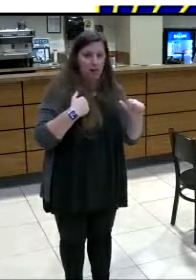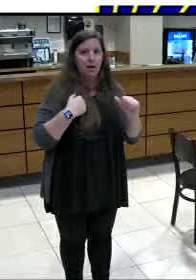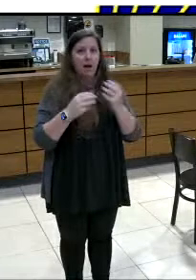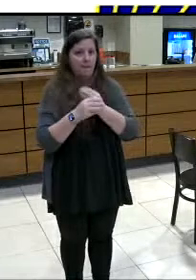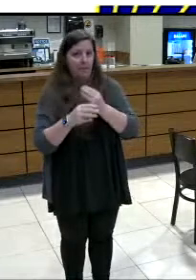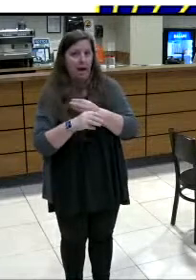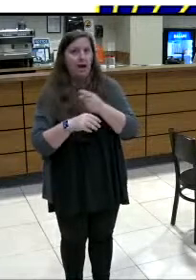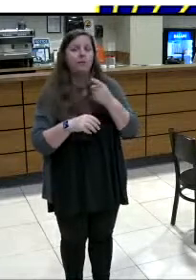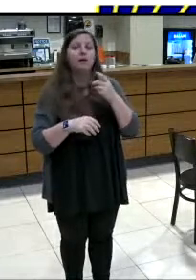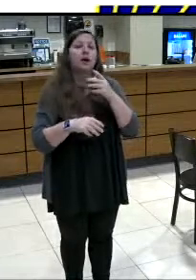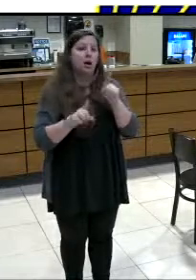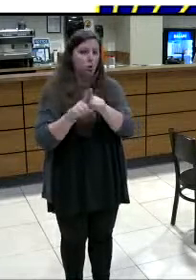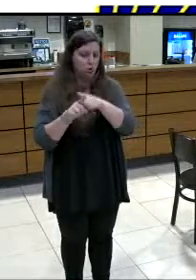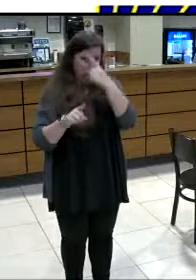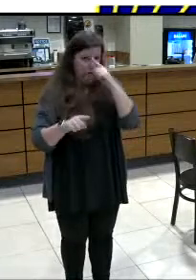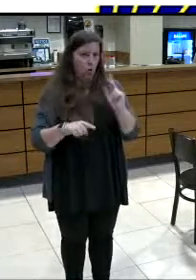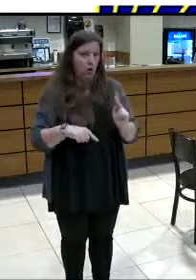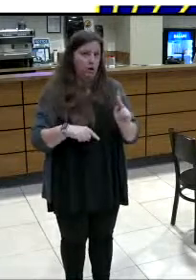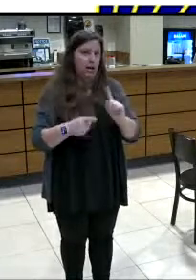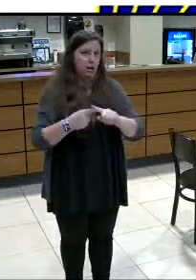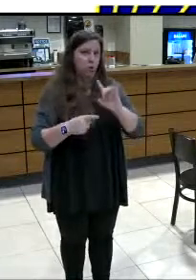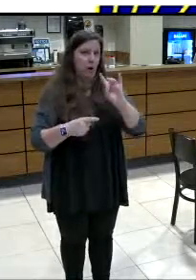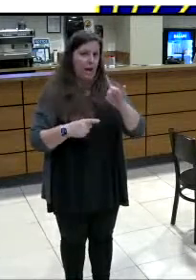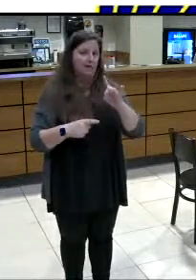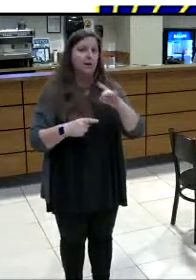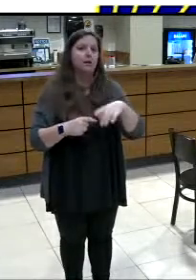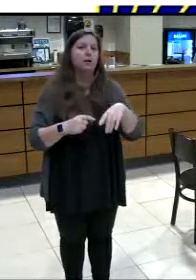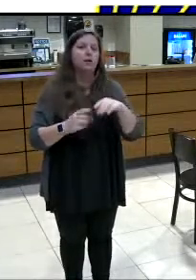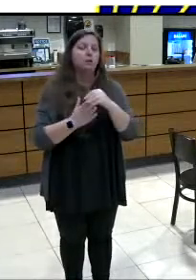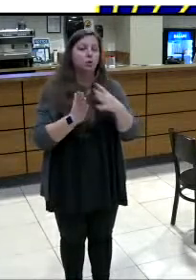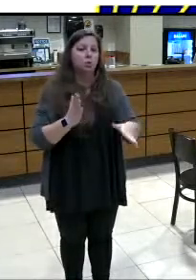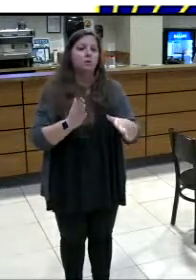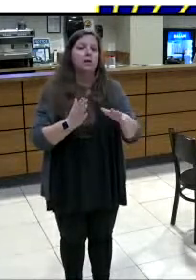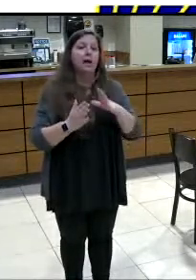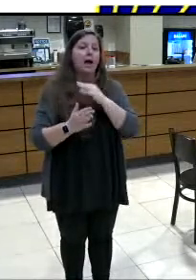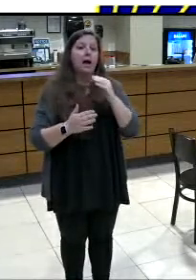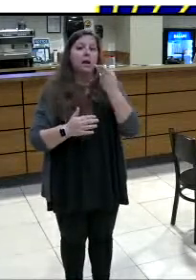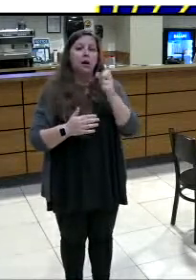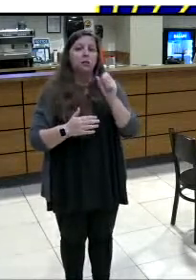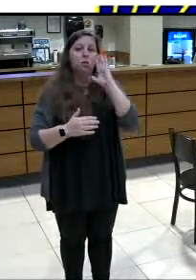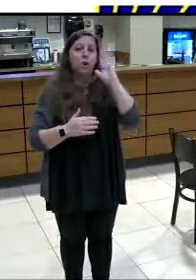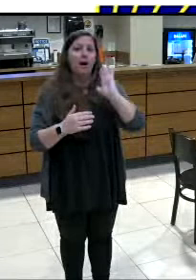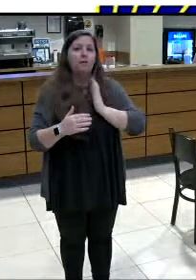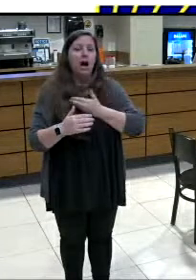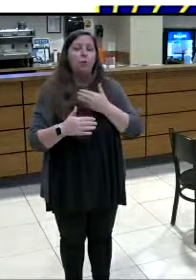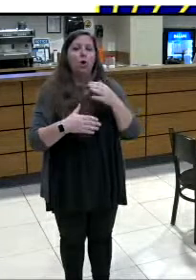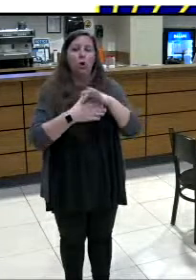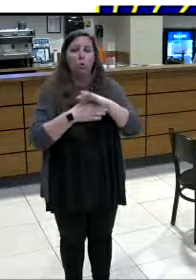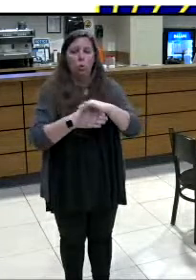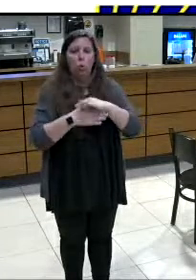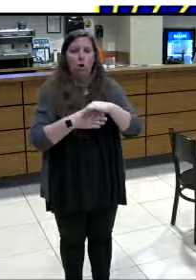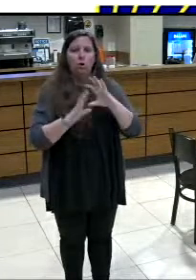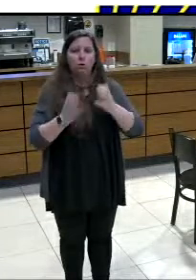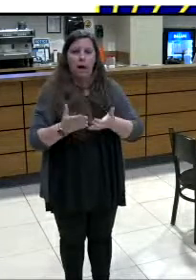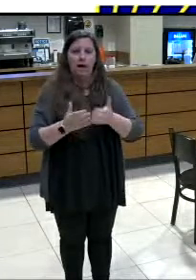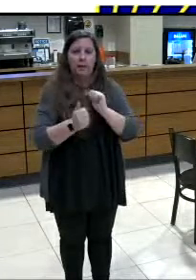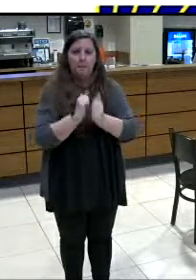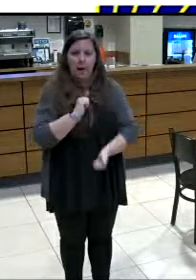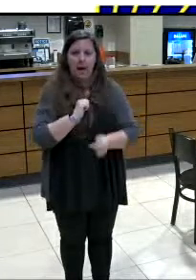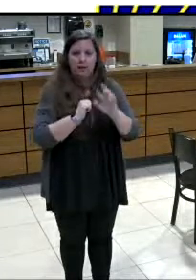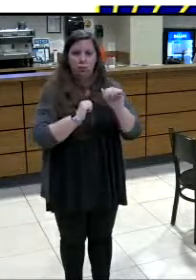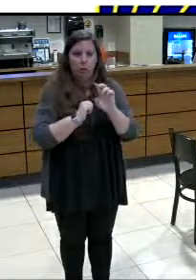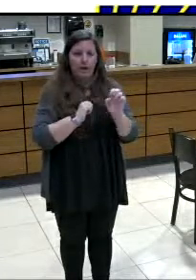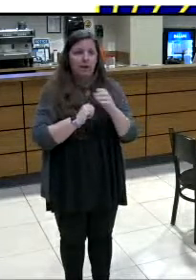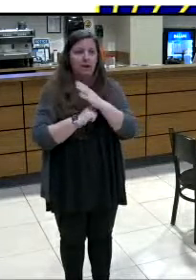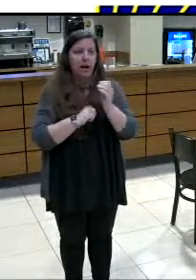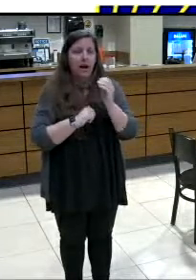students. And in high school, we'll have our course passage rate. And then I neglected to include, we'll also have